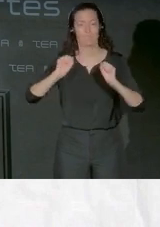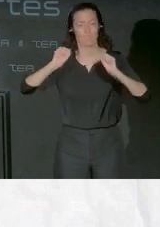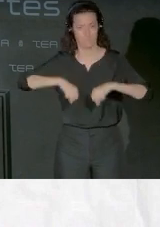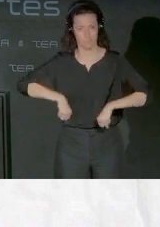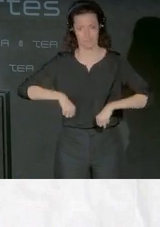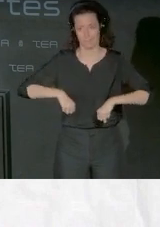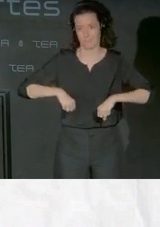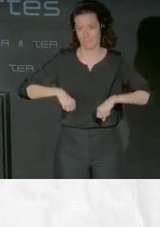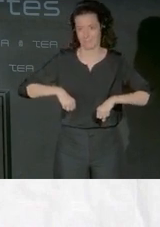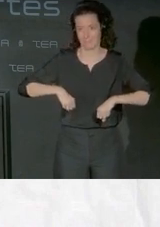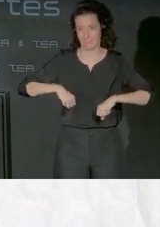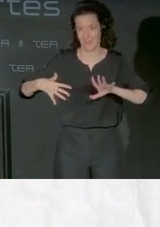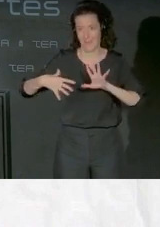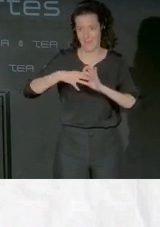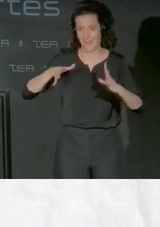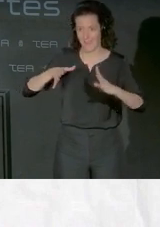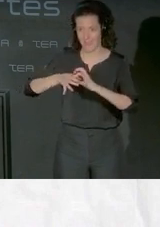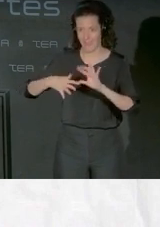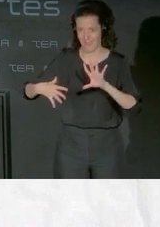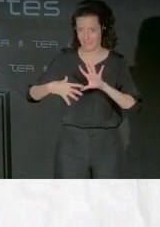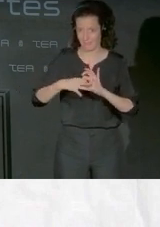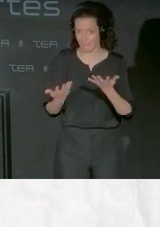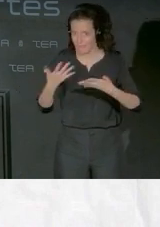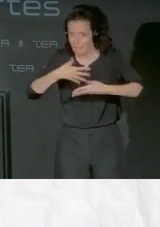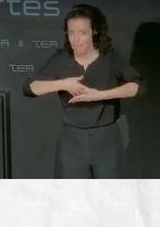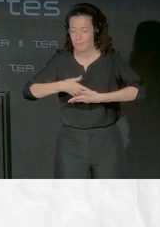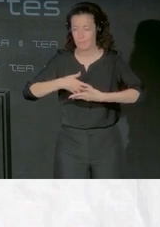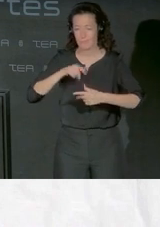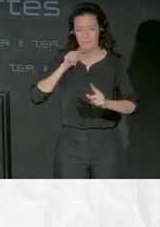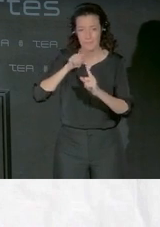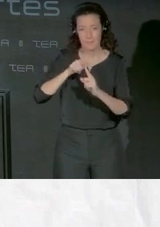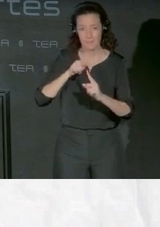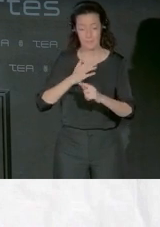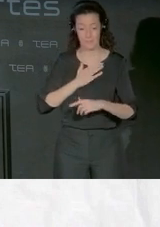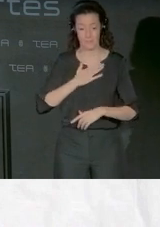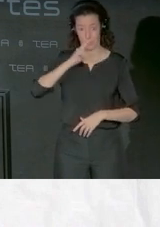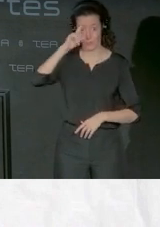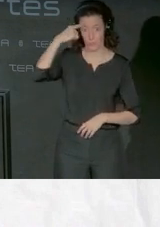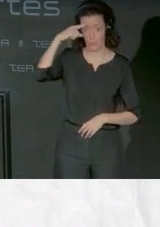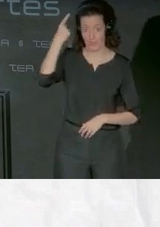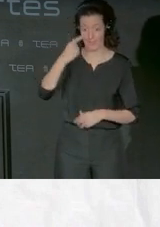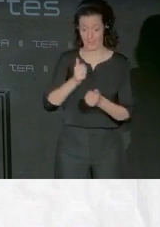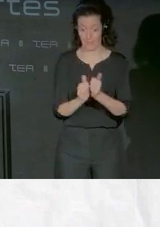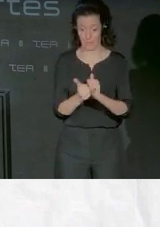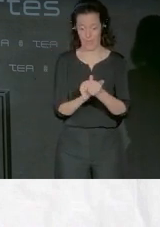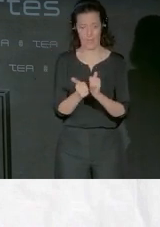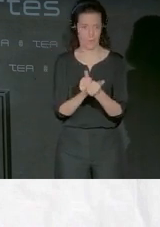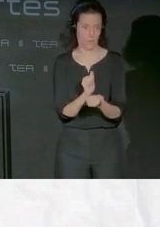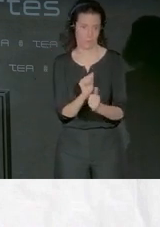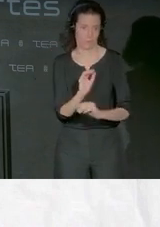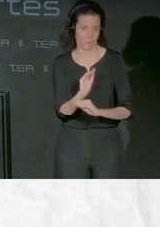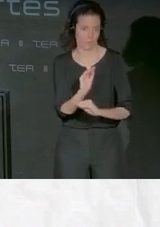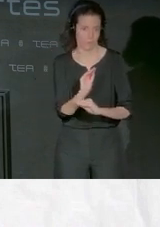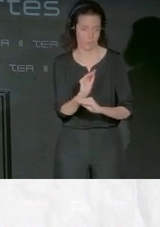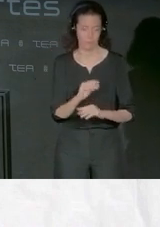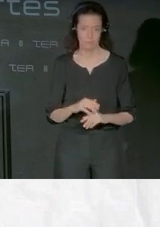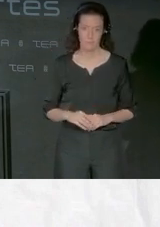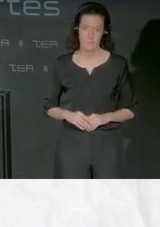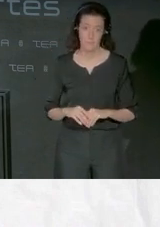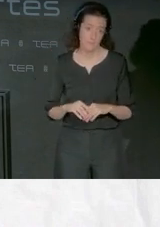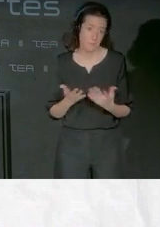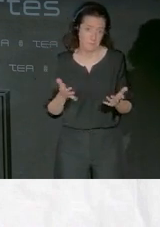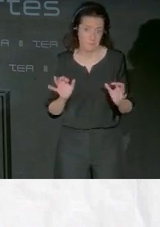term. We also suggest doing this stuff more on the long term, an analysis of the